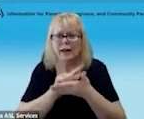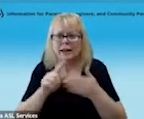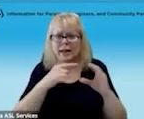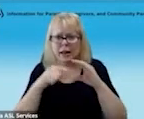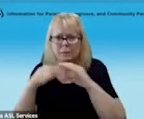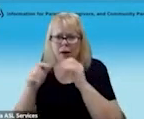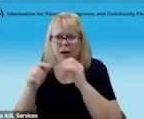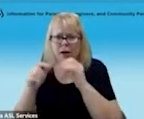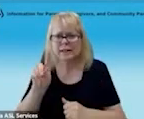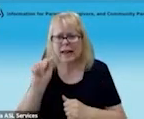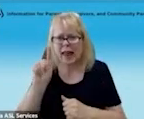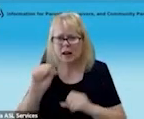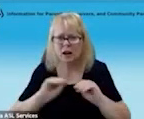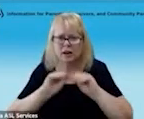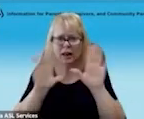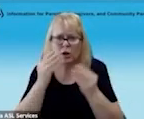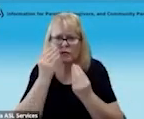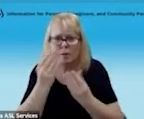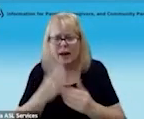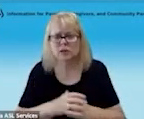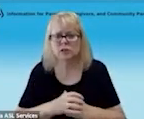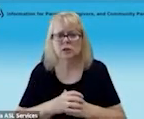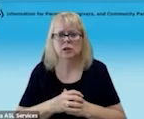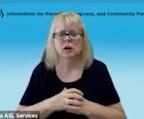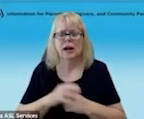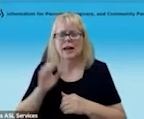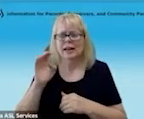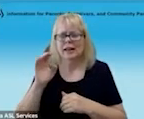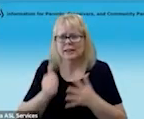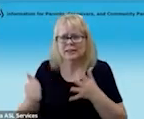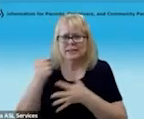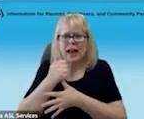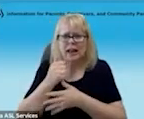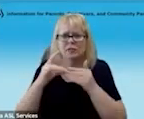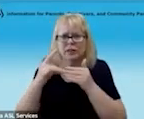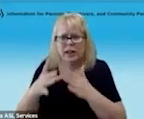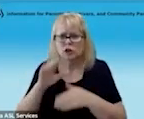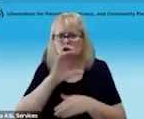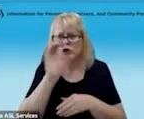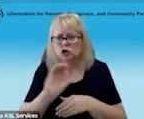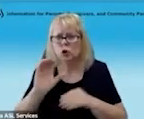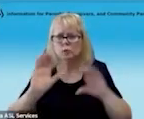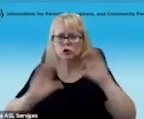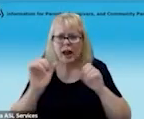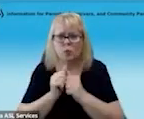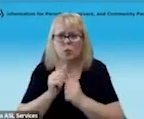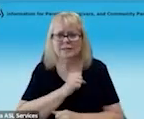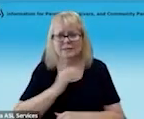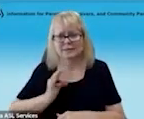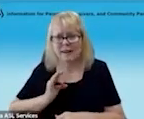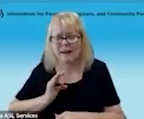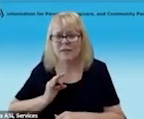to communicate with staff, as well as the people that we serve. She's been doing weekly emails with lots of